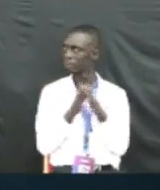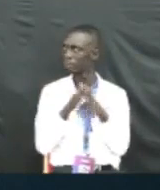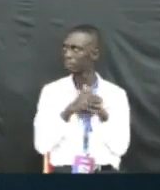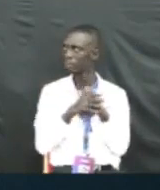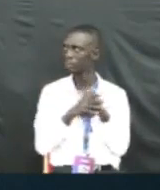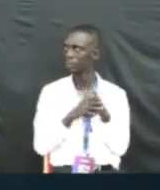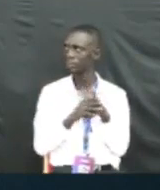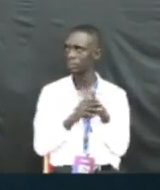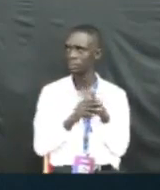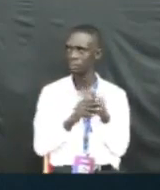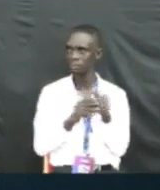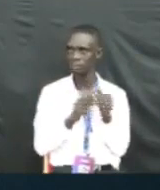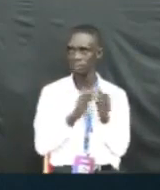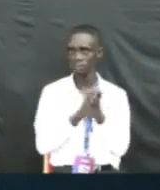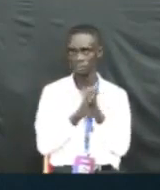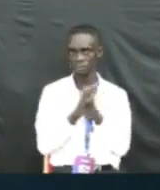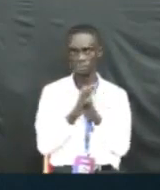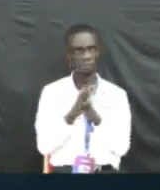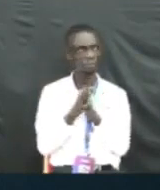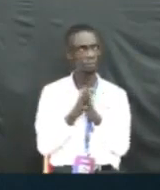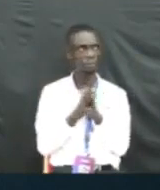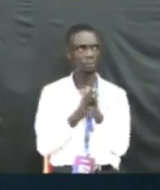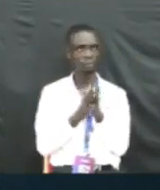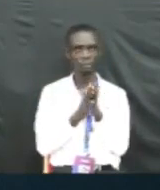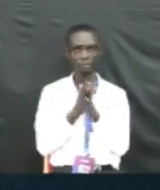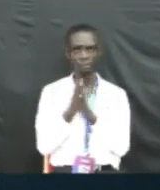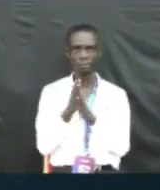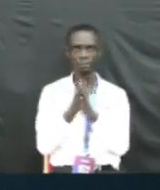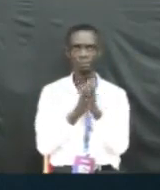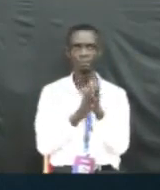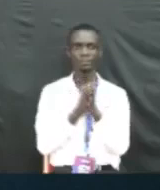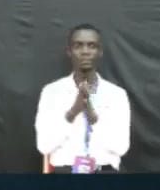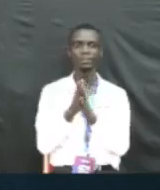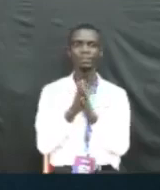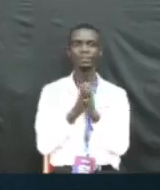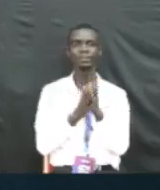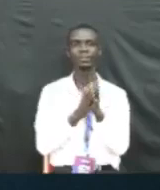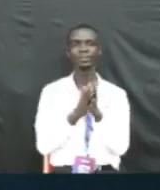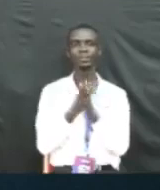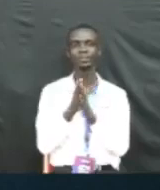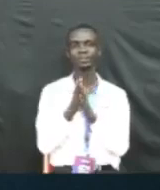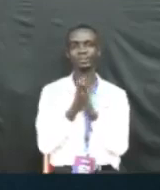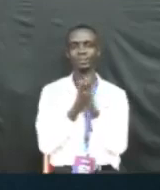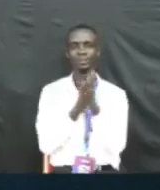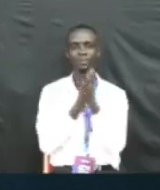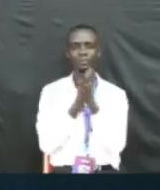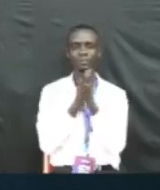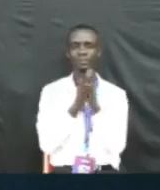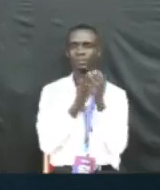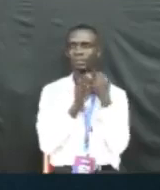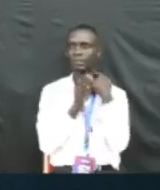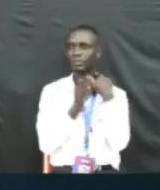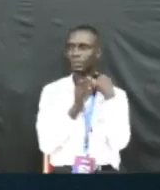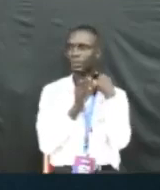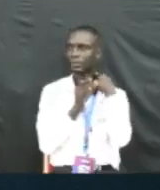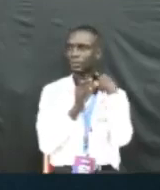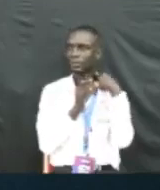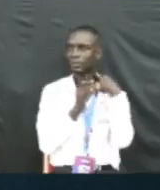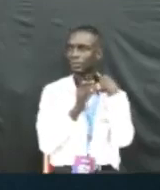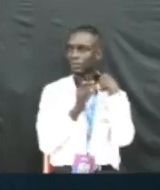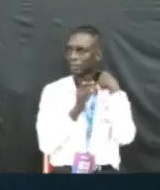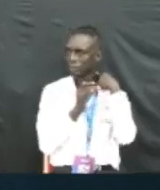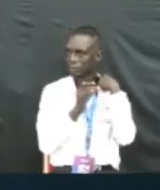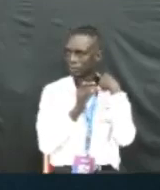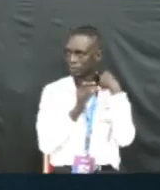Yeah. Yeah, the strong men, the strong pastors, please. He's finding it difficult to navigate